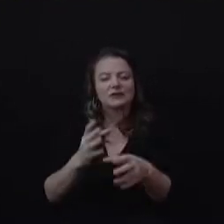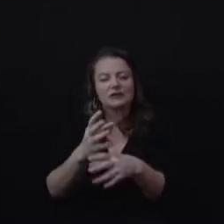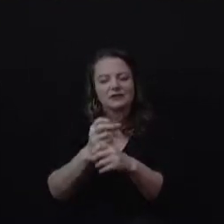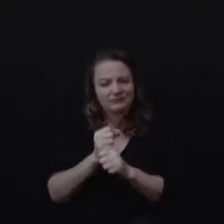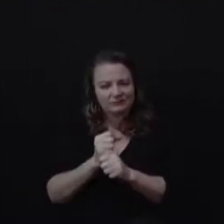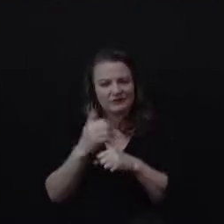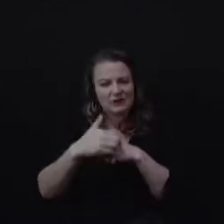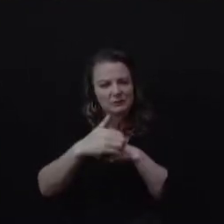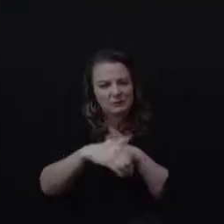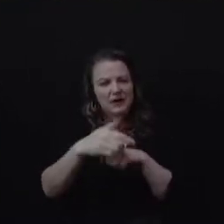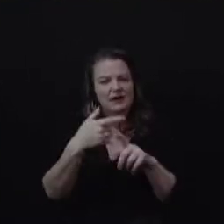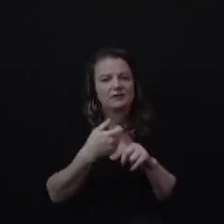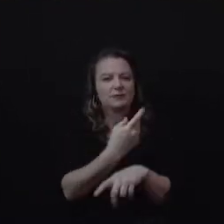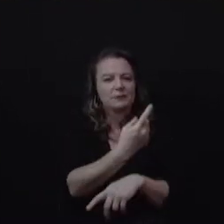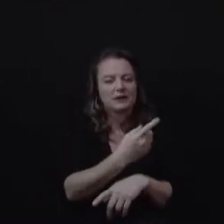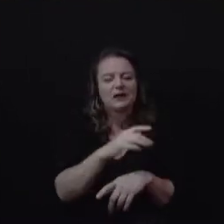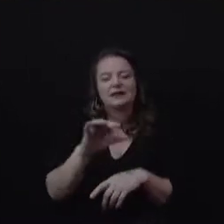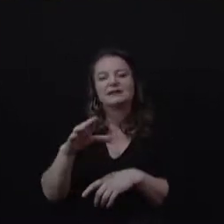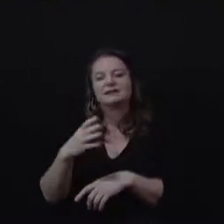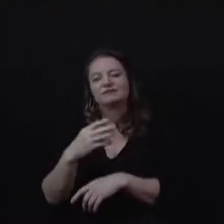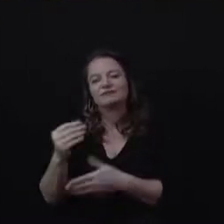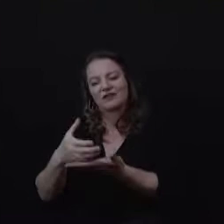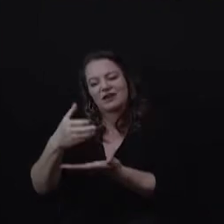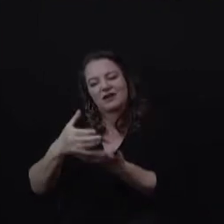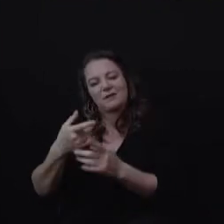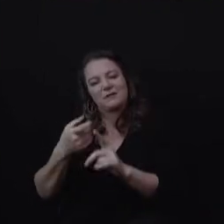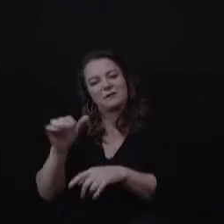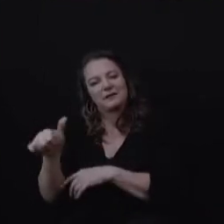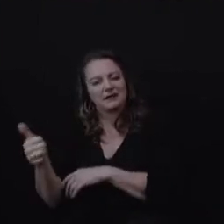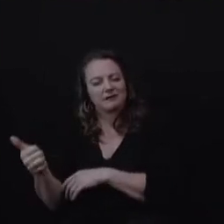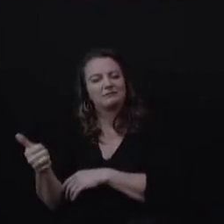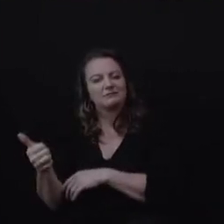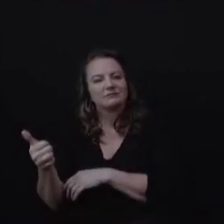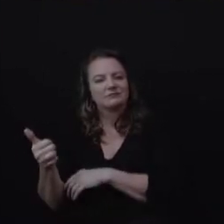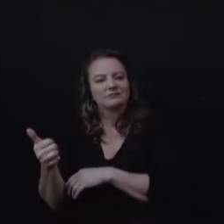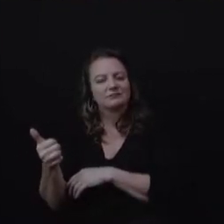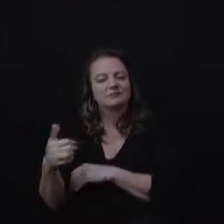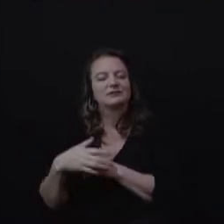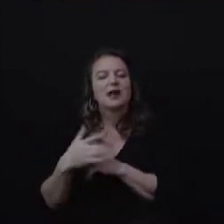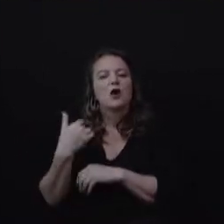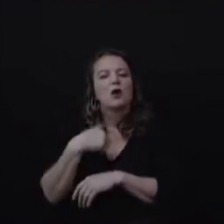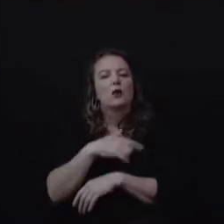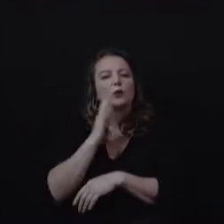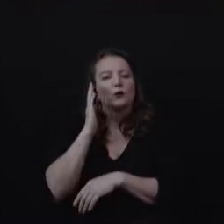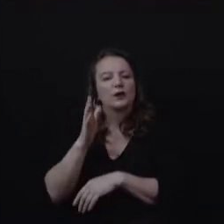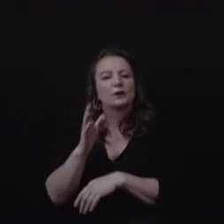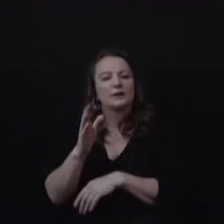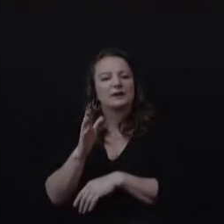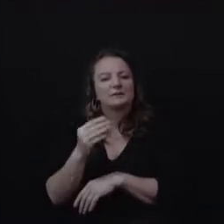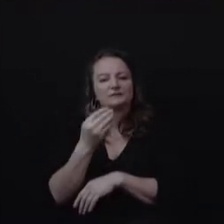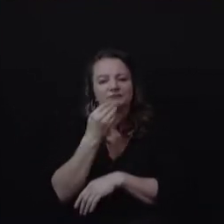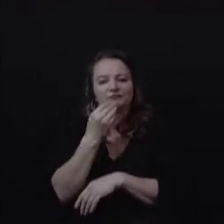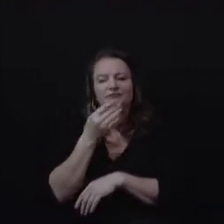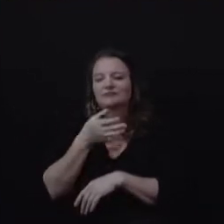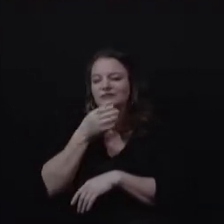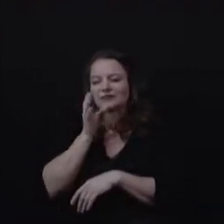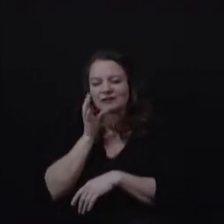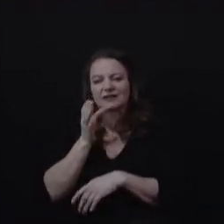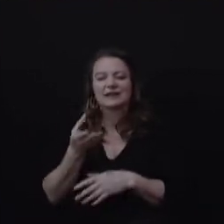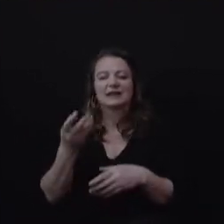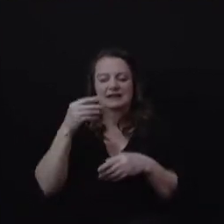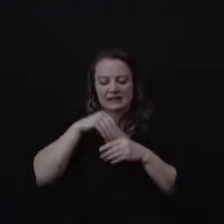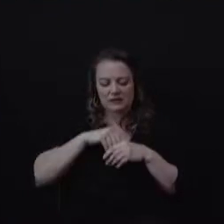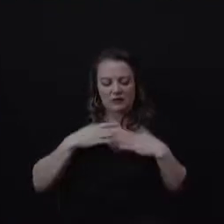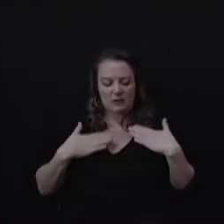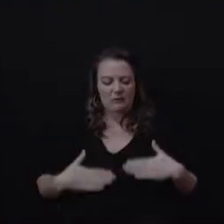brother or sister. You'll receive the cup from another brother or sister. And we'll take those elements into our own bodies as